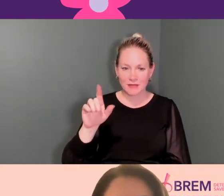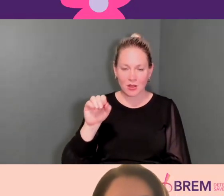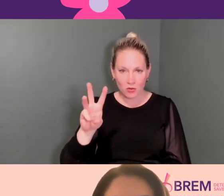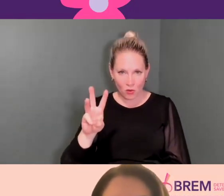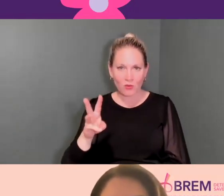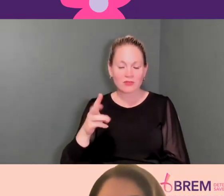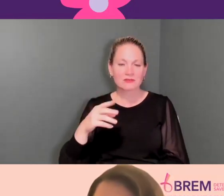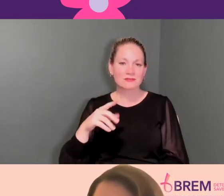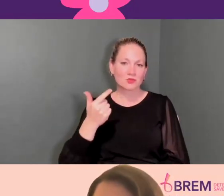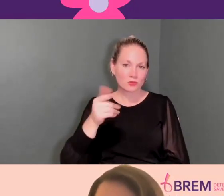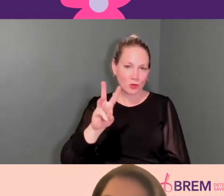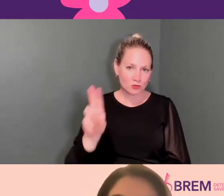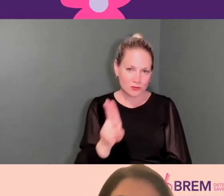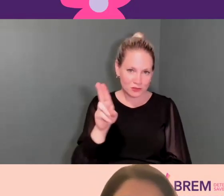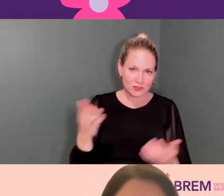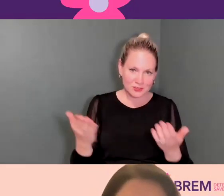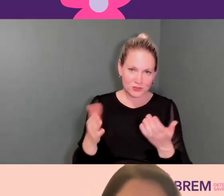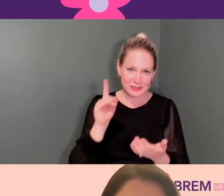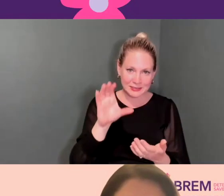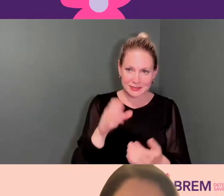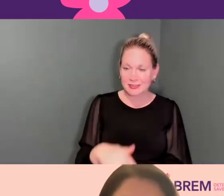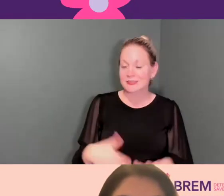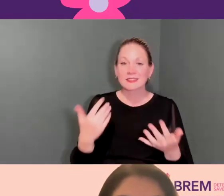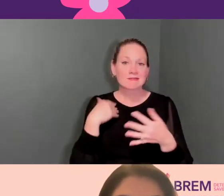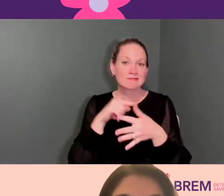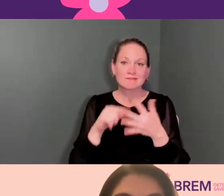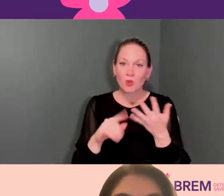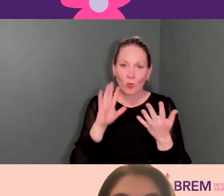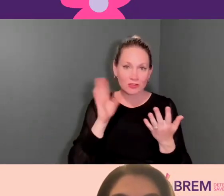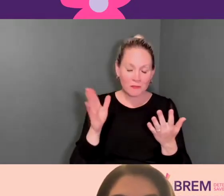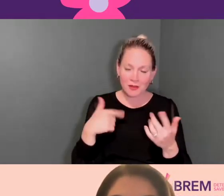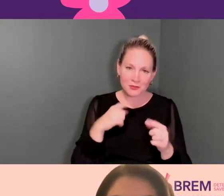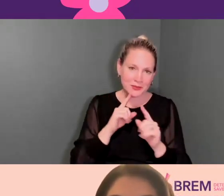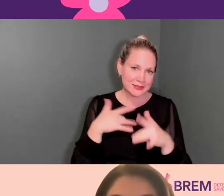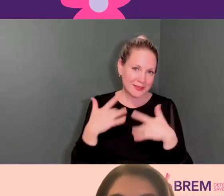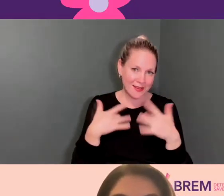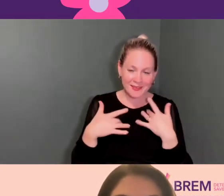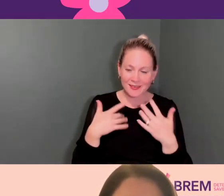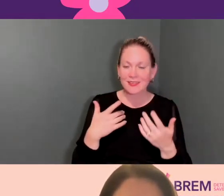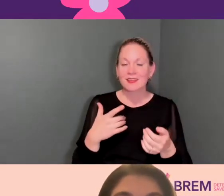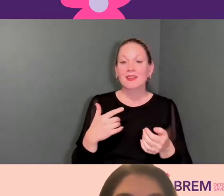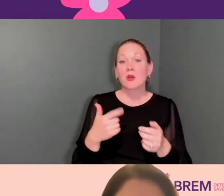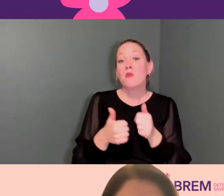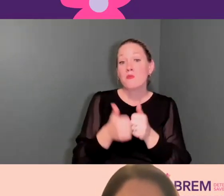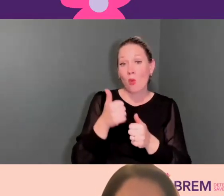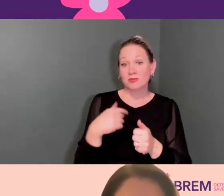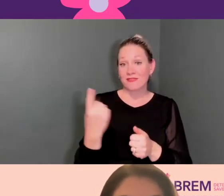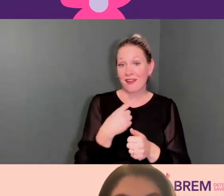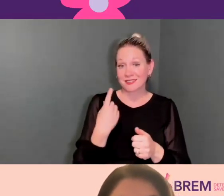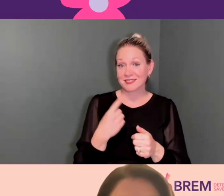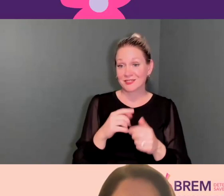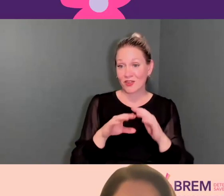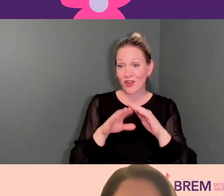DC. Some things that I'm so excited to talk to you all about tonight, since we are actually, most of us are under the age